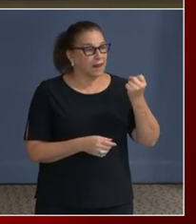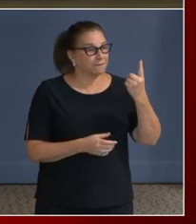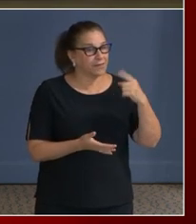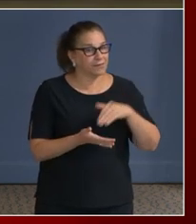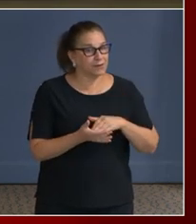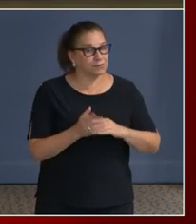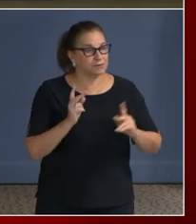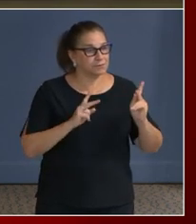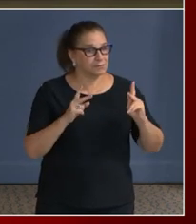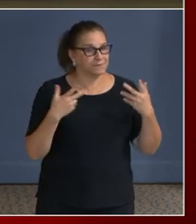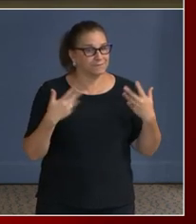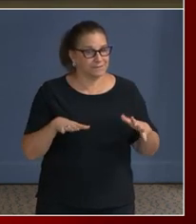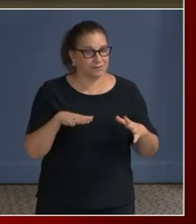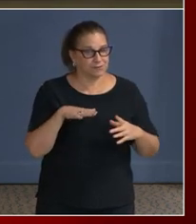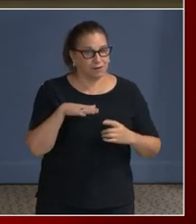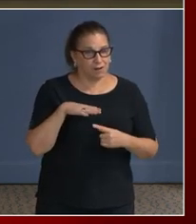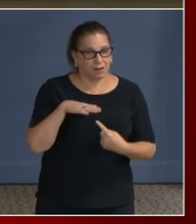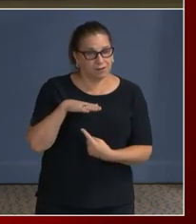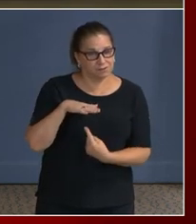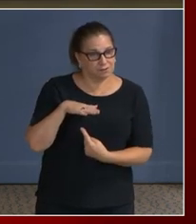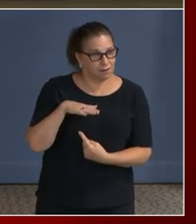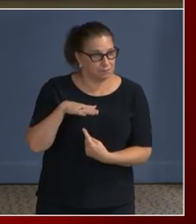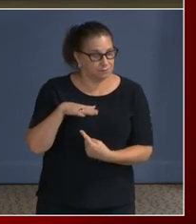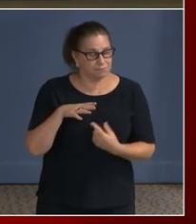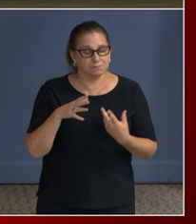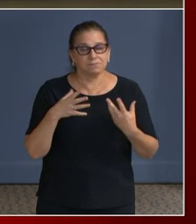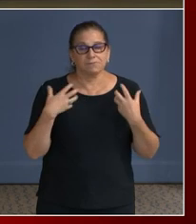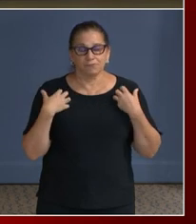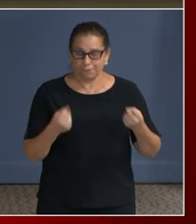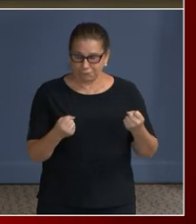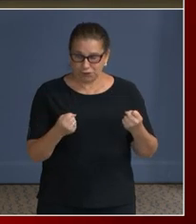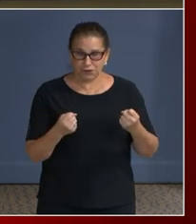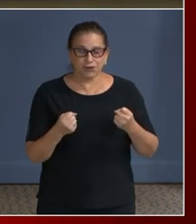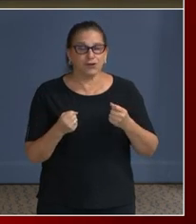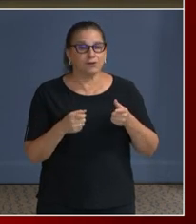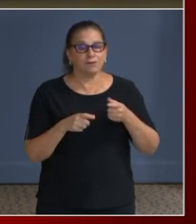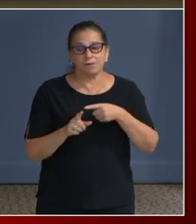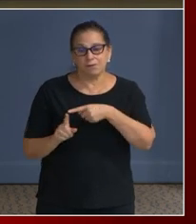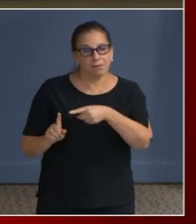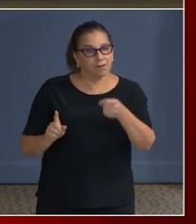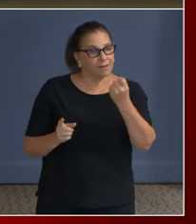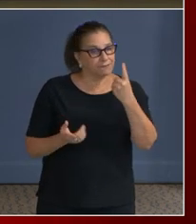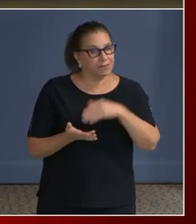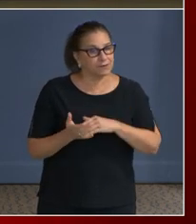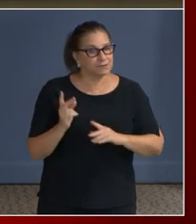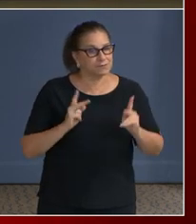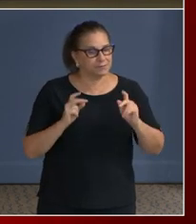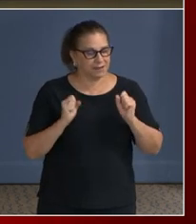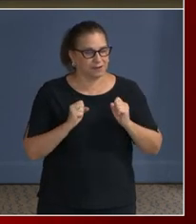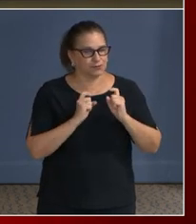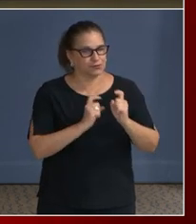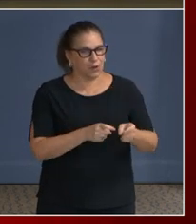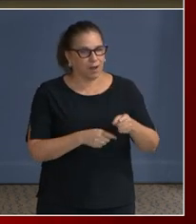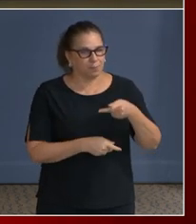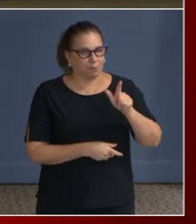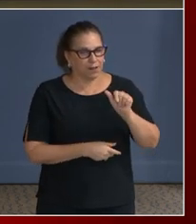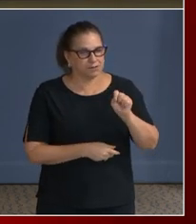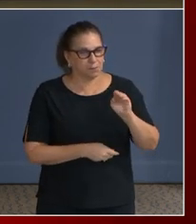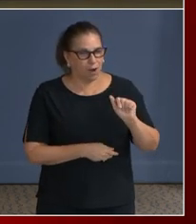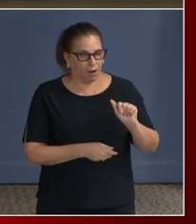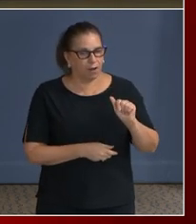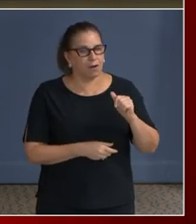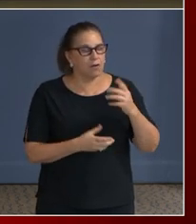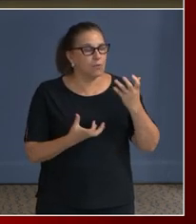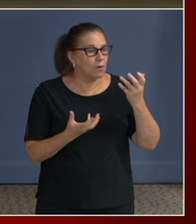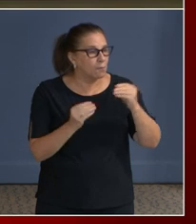you can learn more about the process on the FDA website, and we encourage you to learn all that you can and